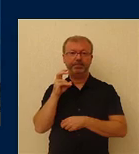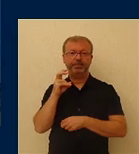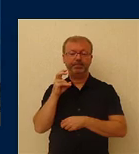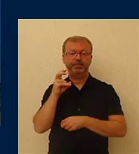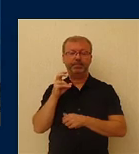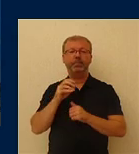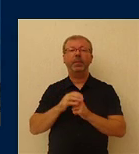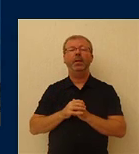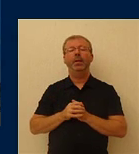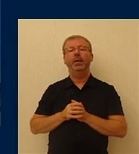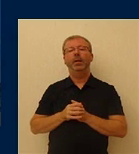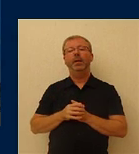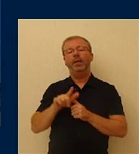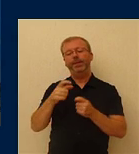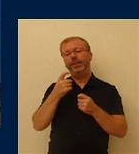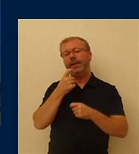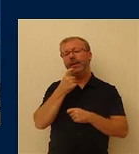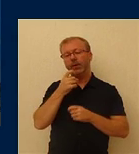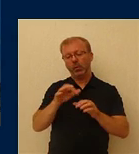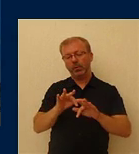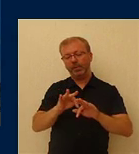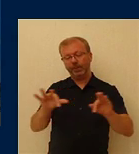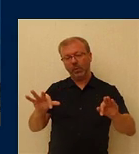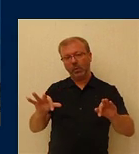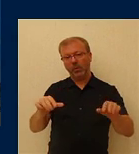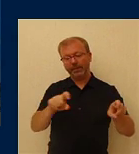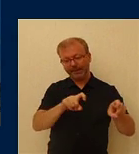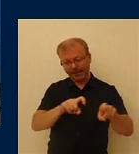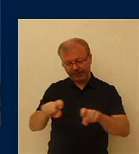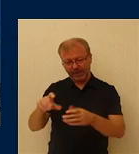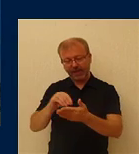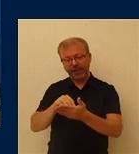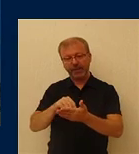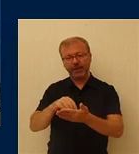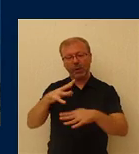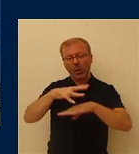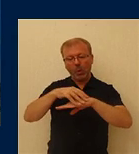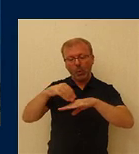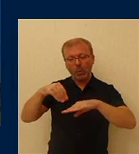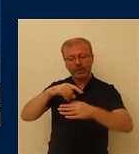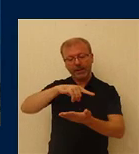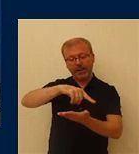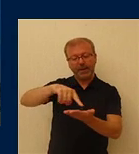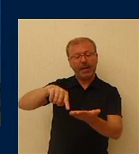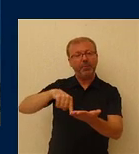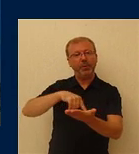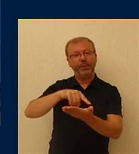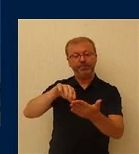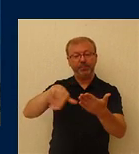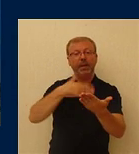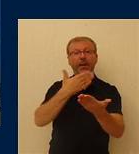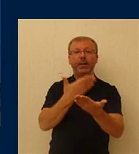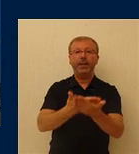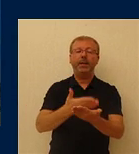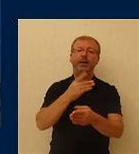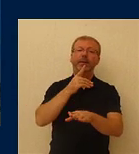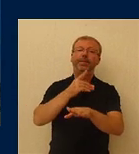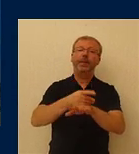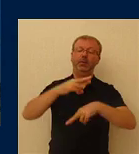The stone floor still bears its ancient floor labyrinth, laid there around the